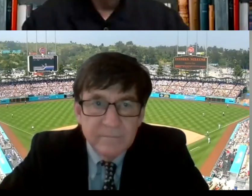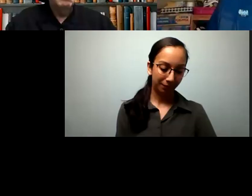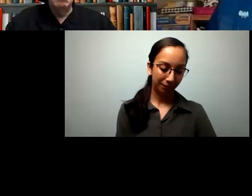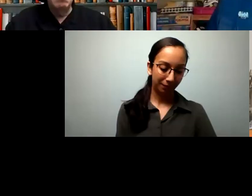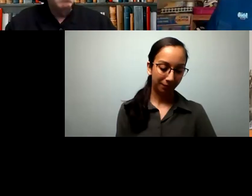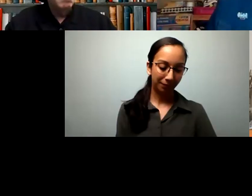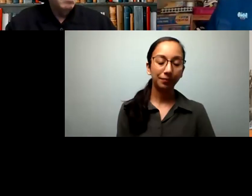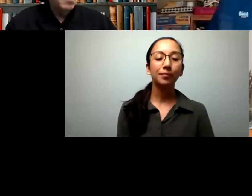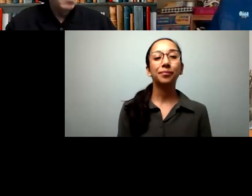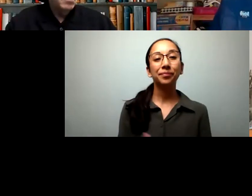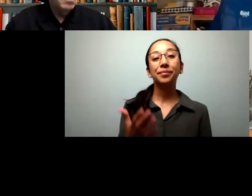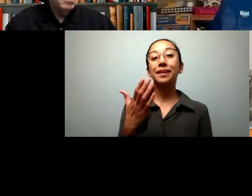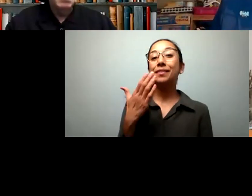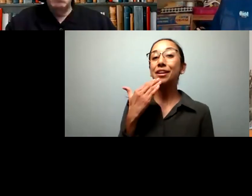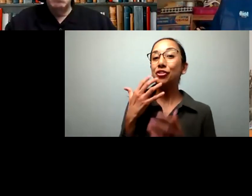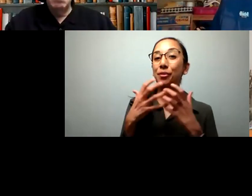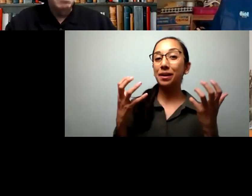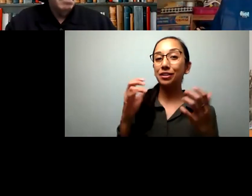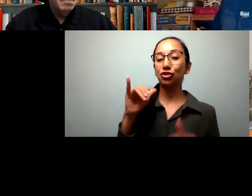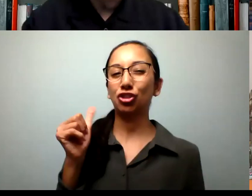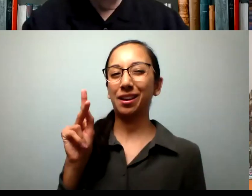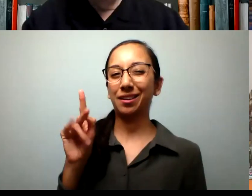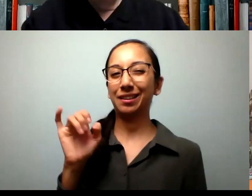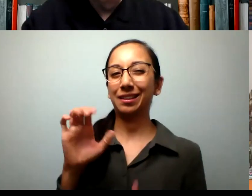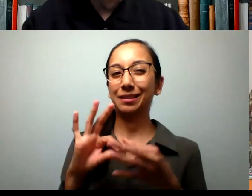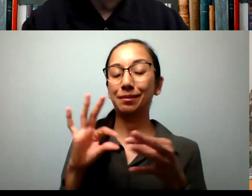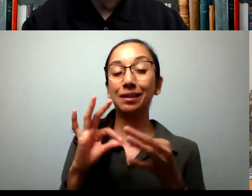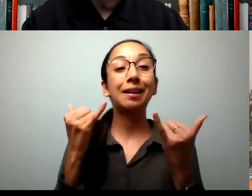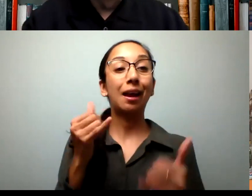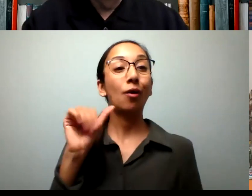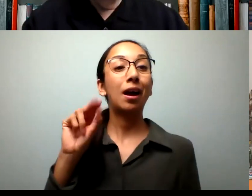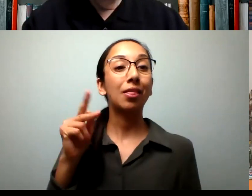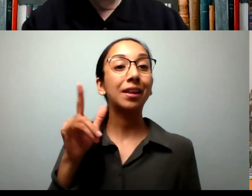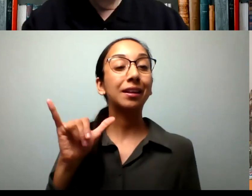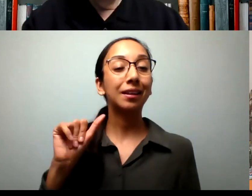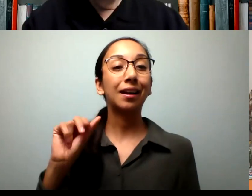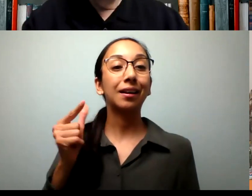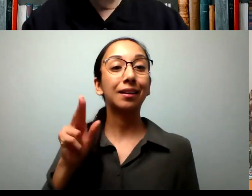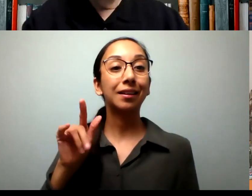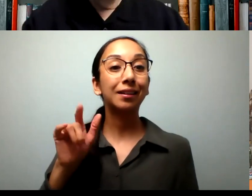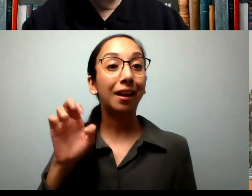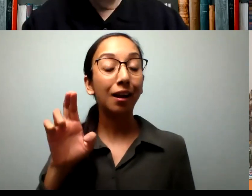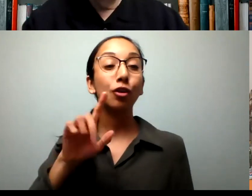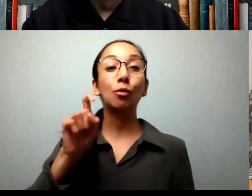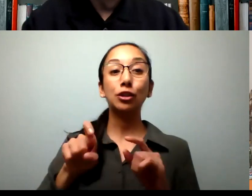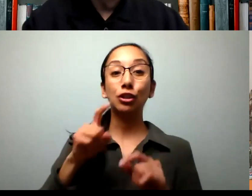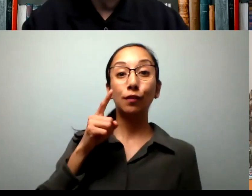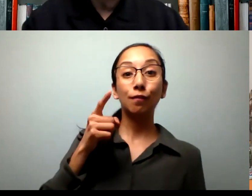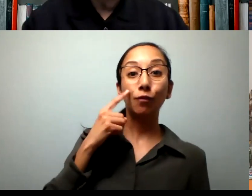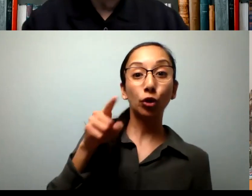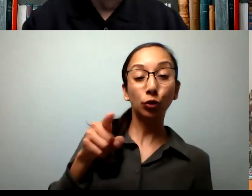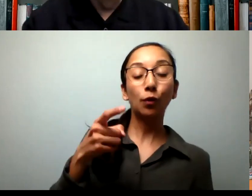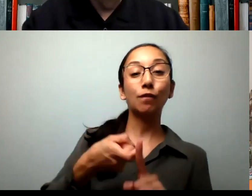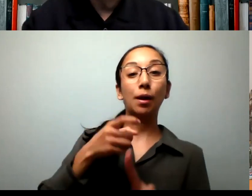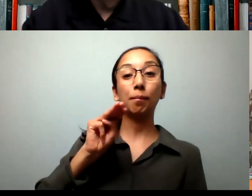Okay, well, thank you very much. And now, Mr. Anthony Aguilar, a question to you from Monica. Can parents who